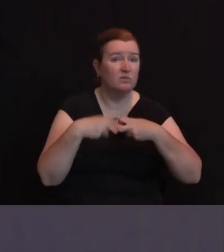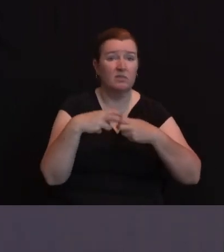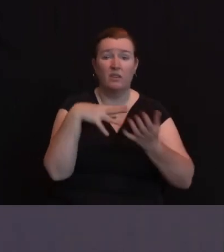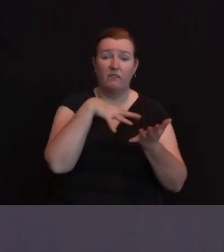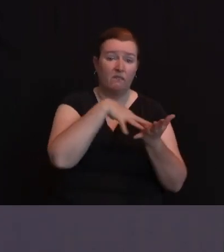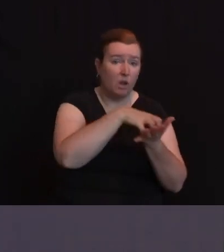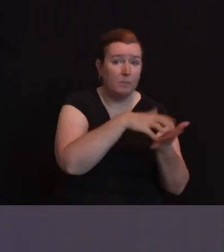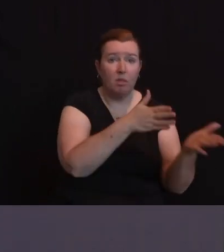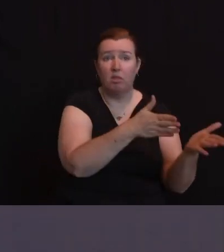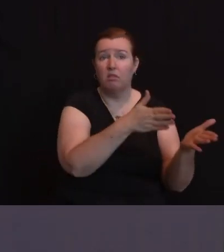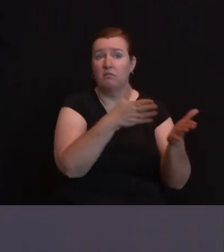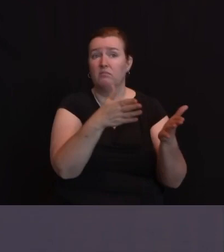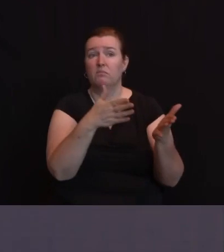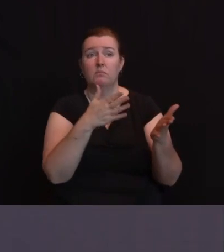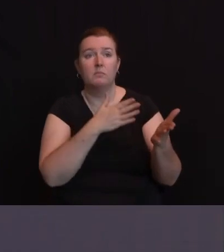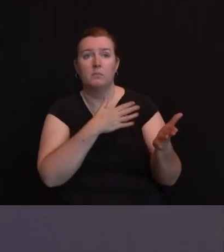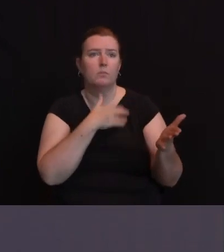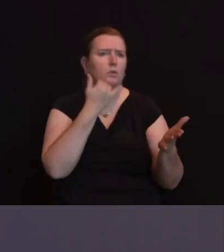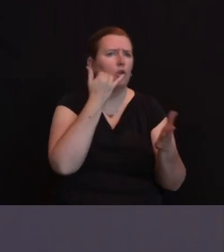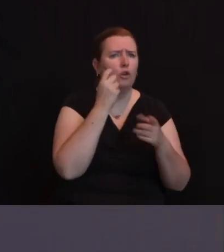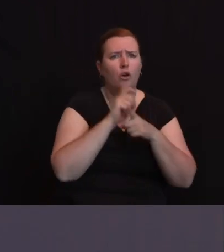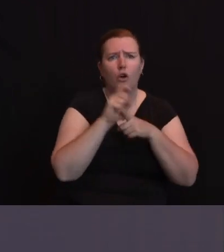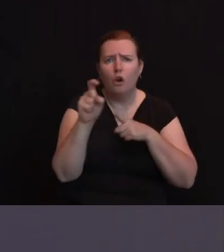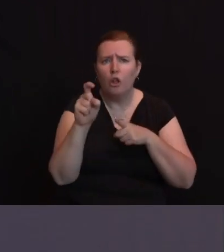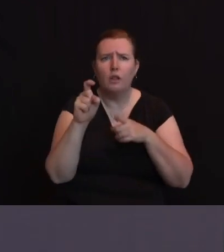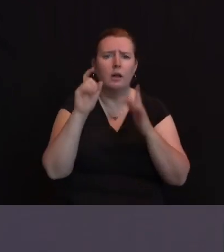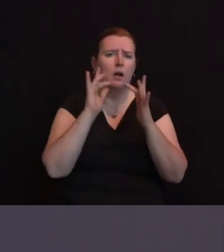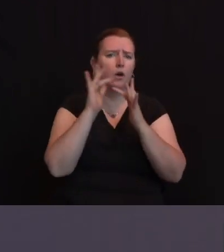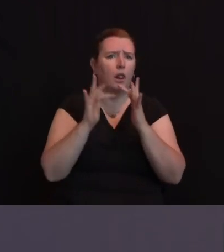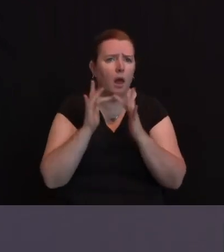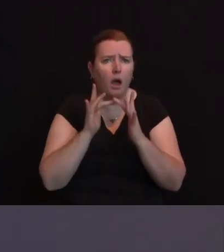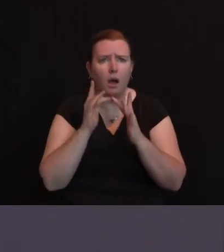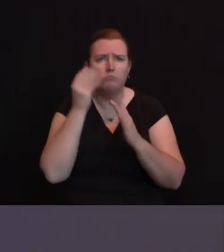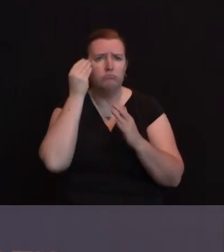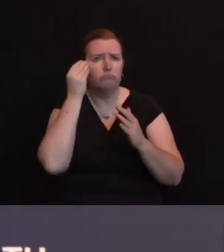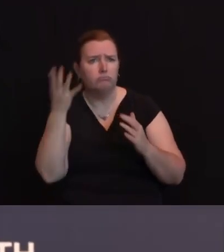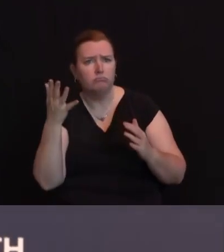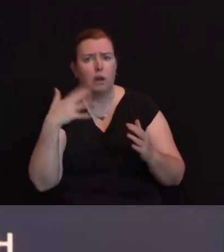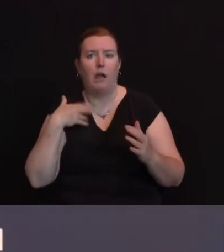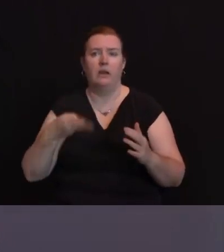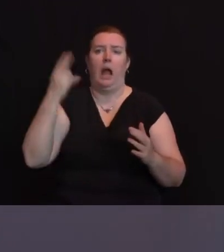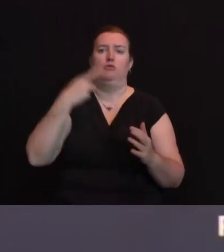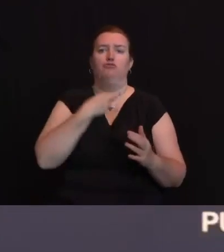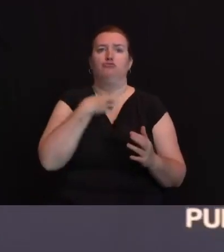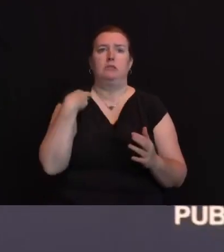get on that phone number, get on that website, and everybody stay safe. God bless you and thank you.